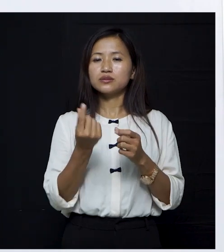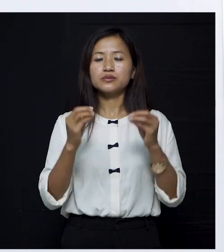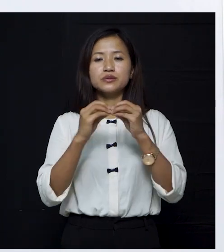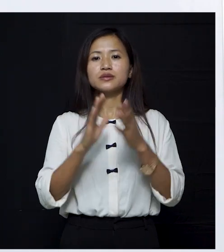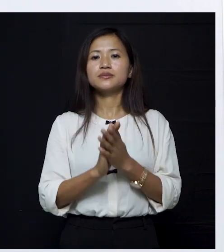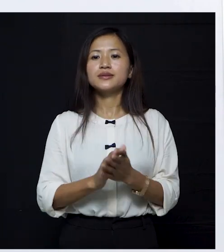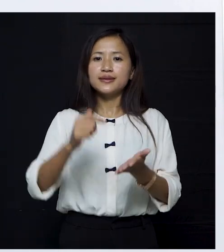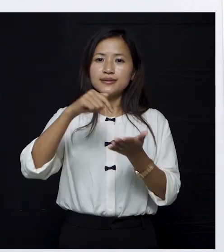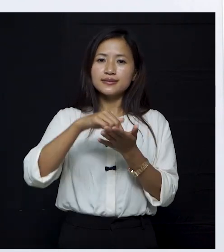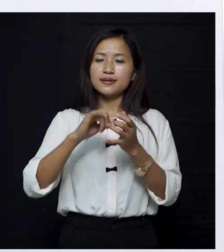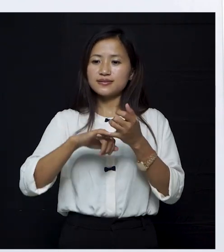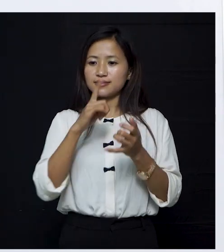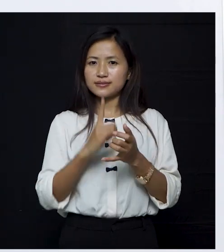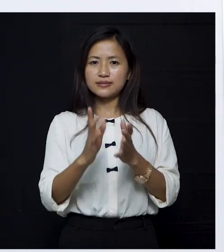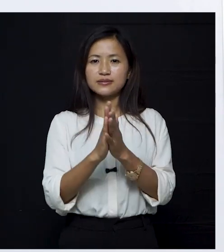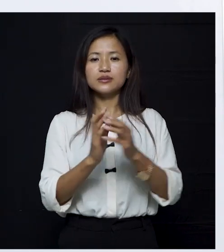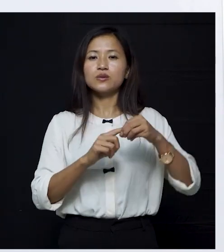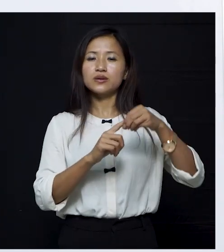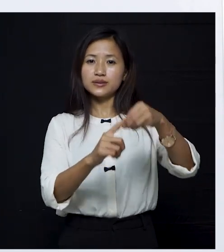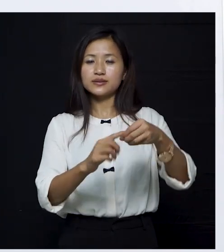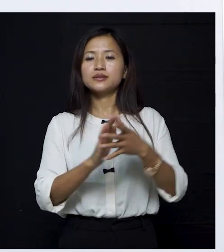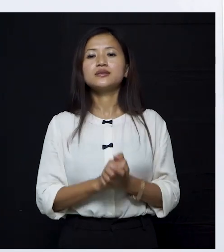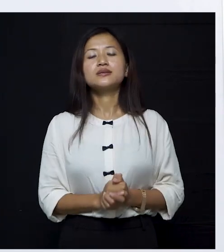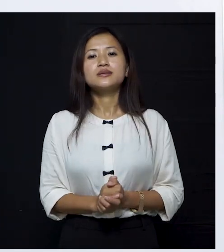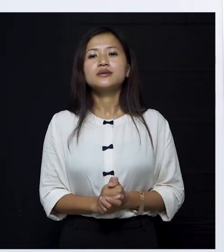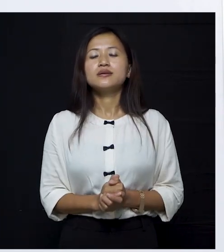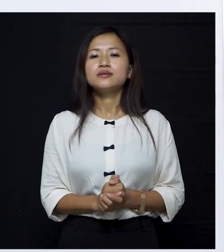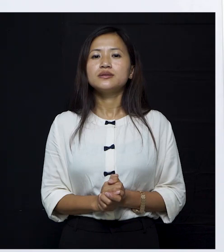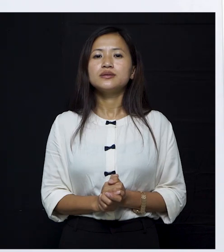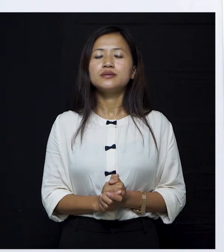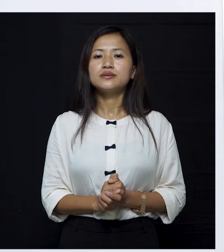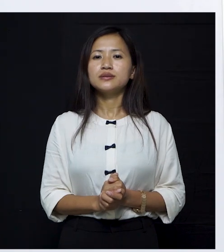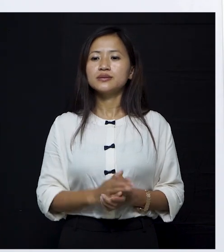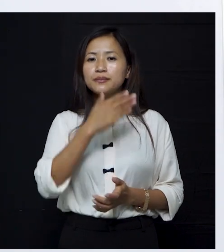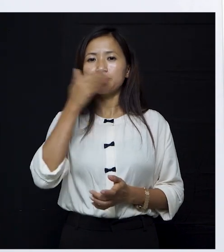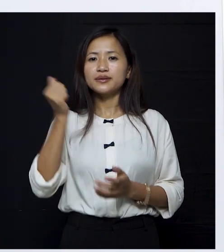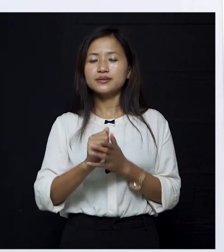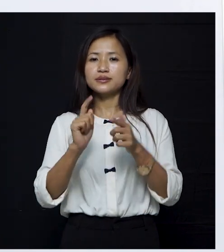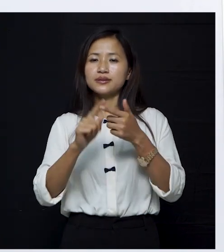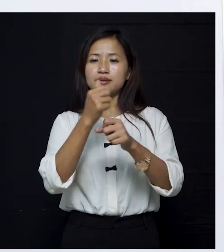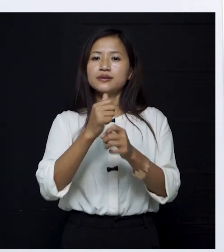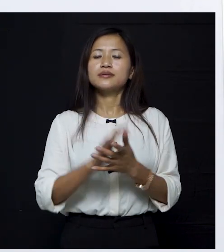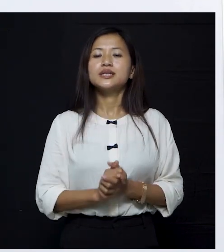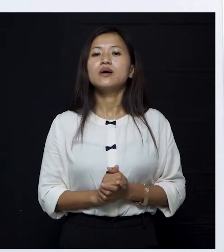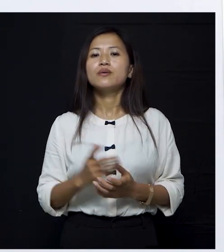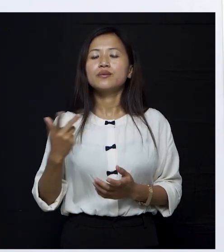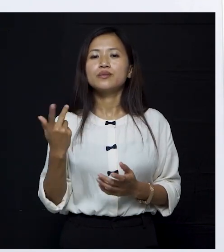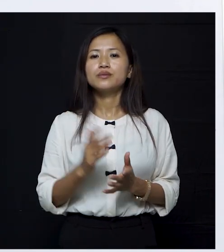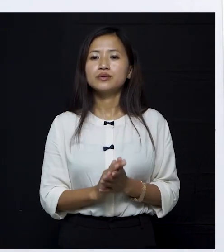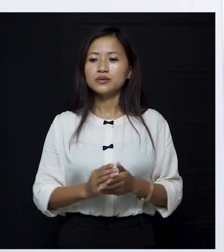okay? Substandard quality. Here, substandard quality, the best example will be where